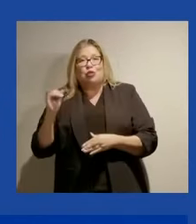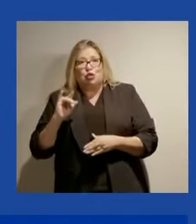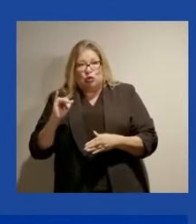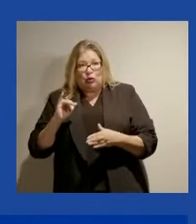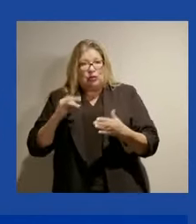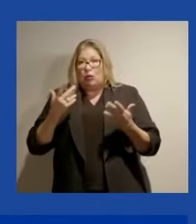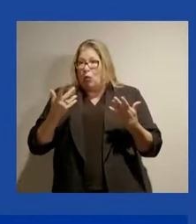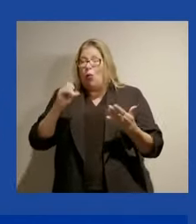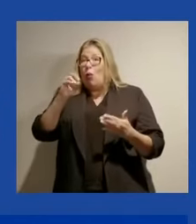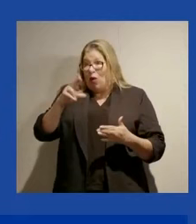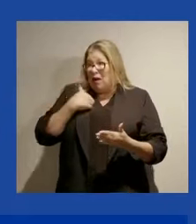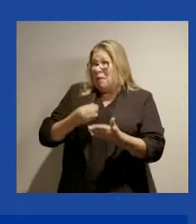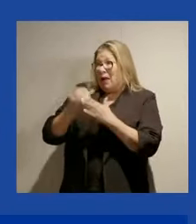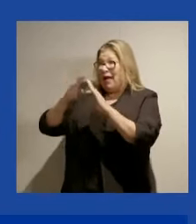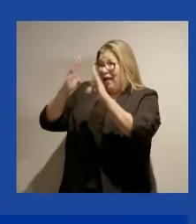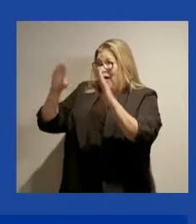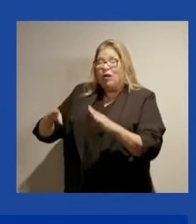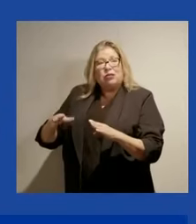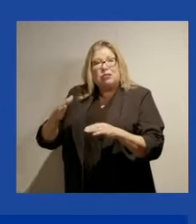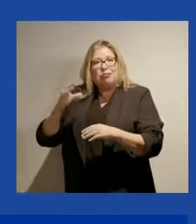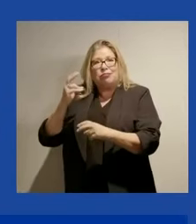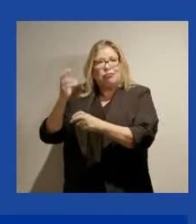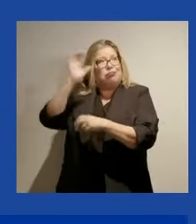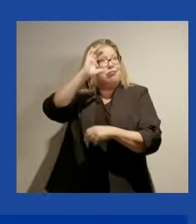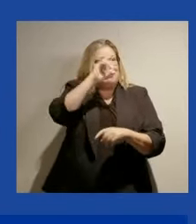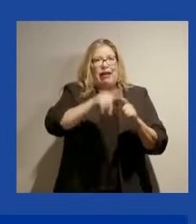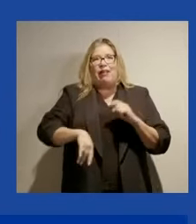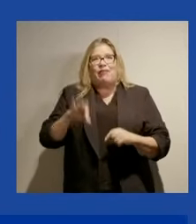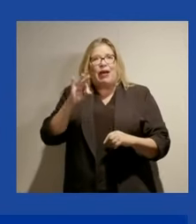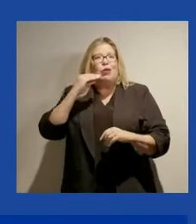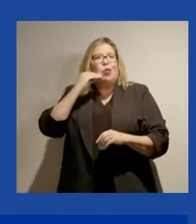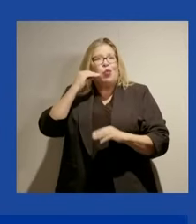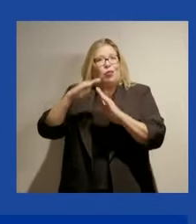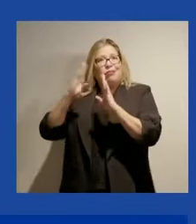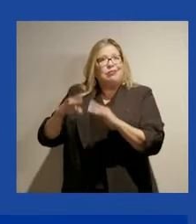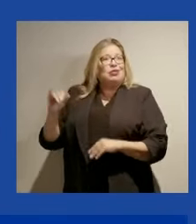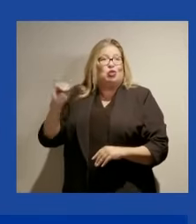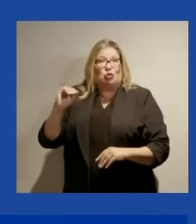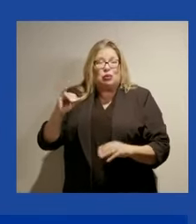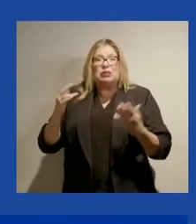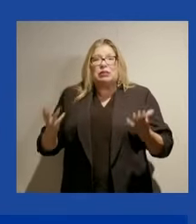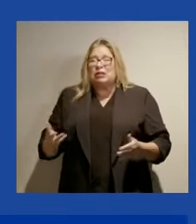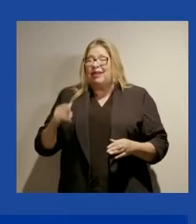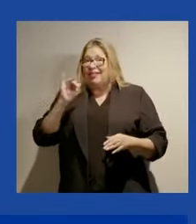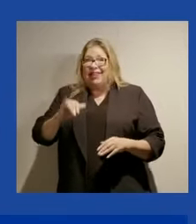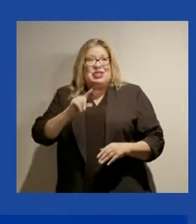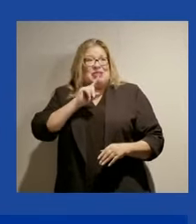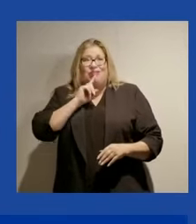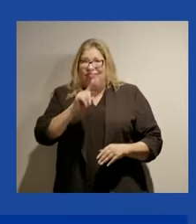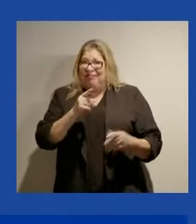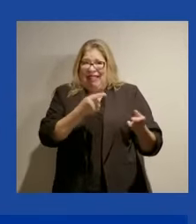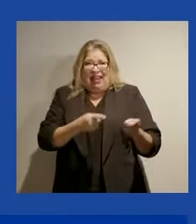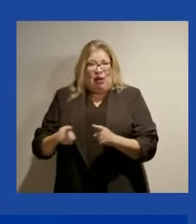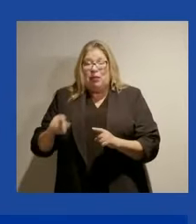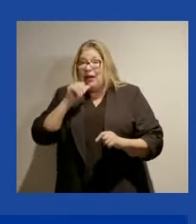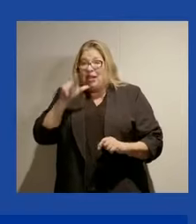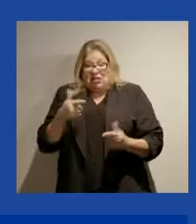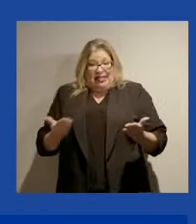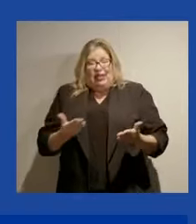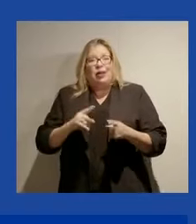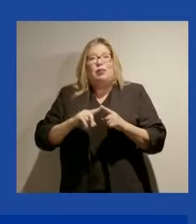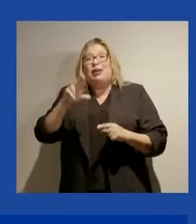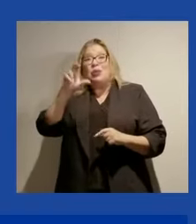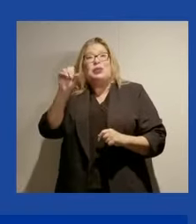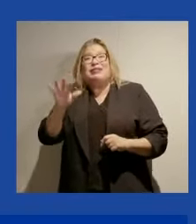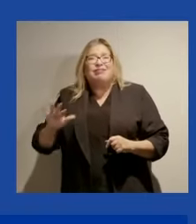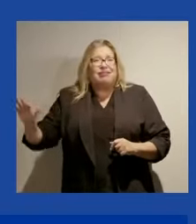even get that insurance. So this is real, and it's being felt across the United States. And, you I have a chart if you're